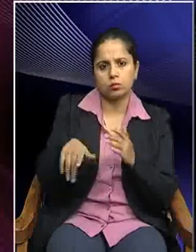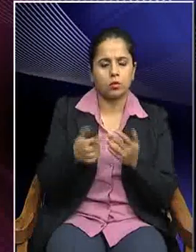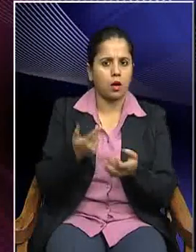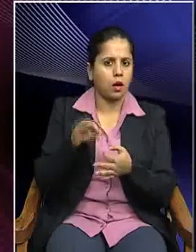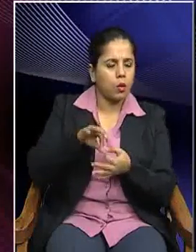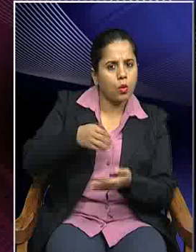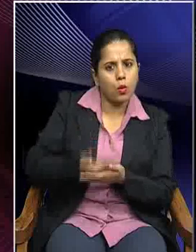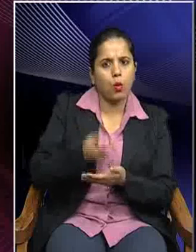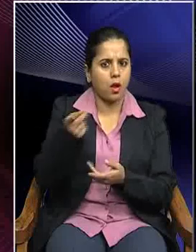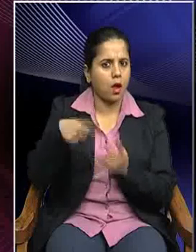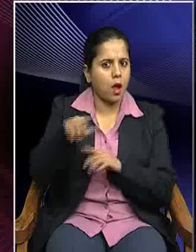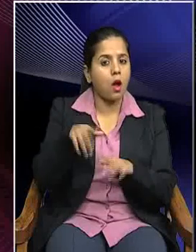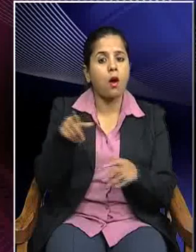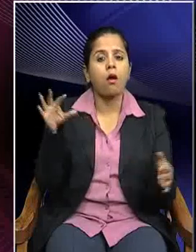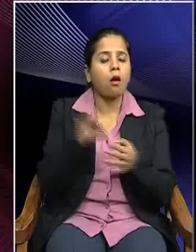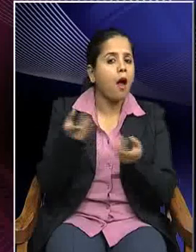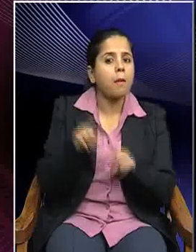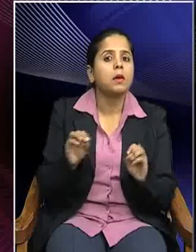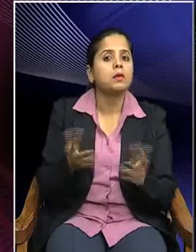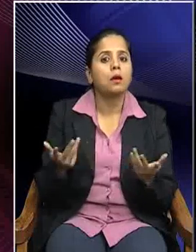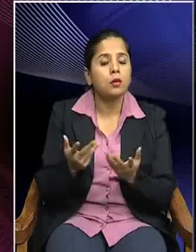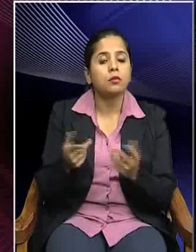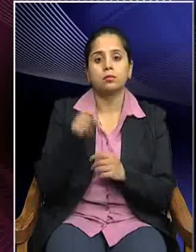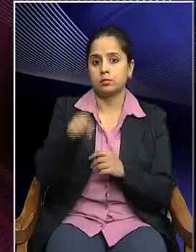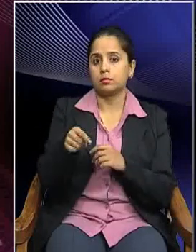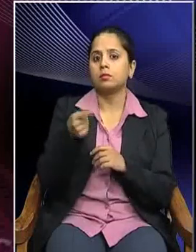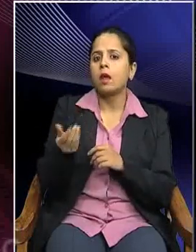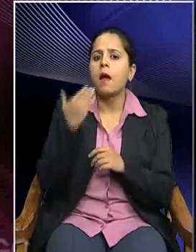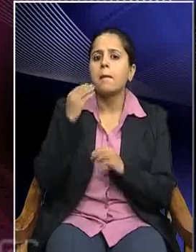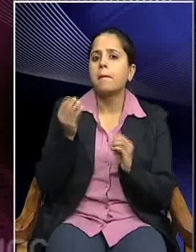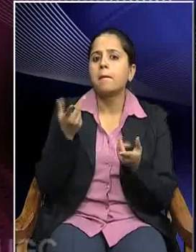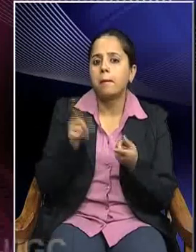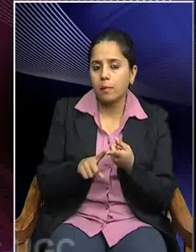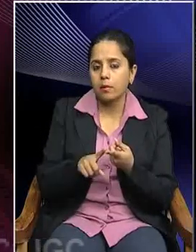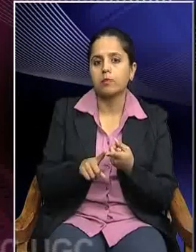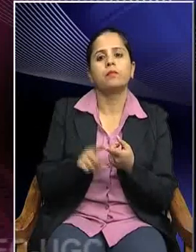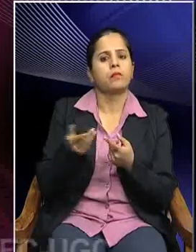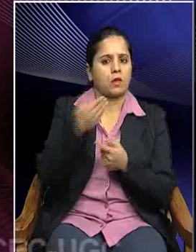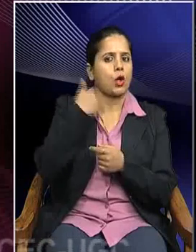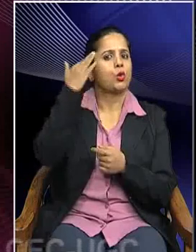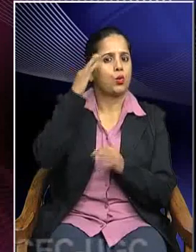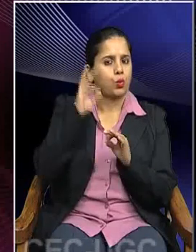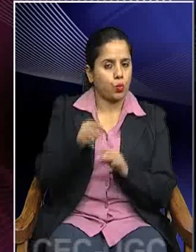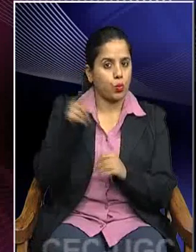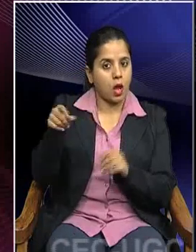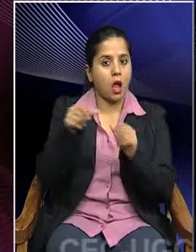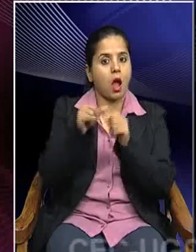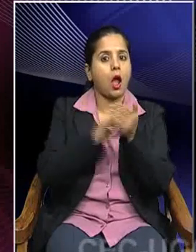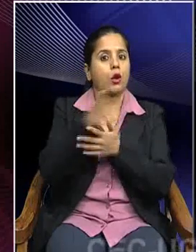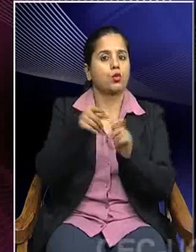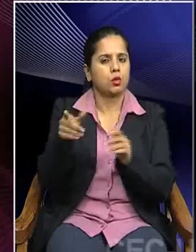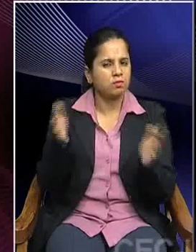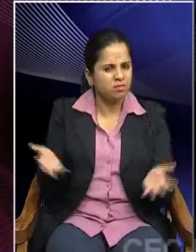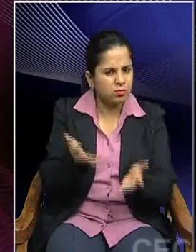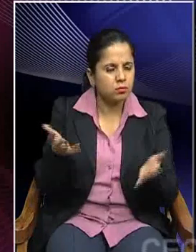And where is this connect happening? Since when is this happening? So we know of Ashoka's push for Buddhism